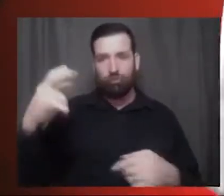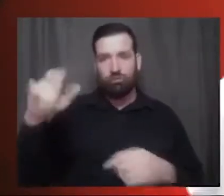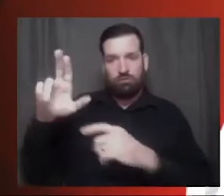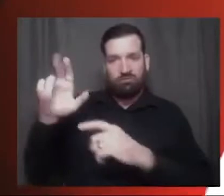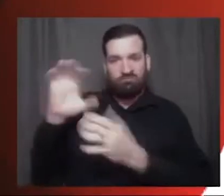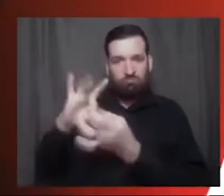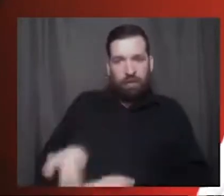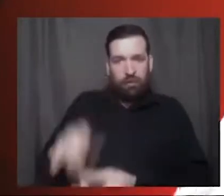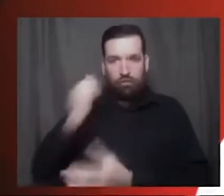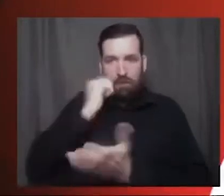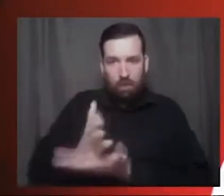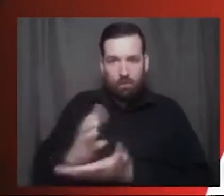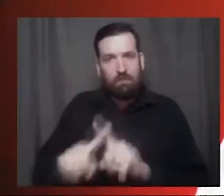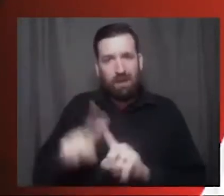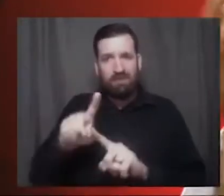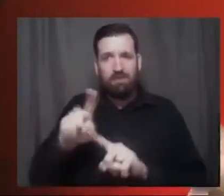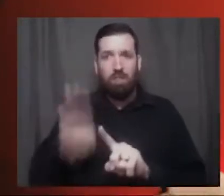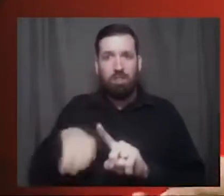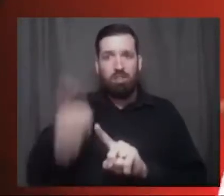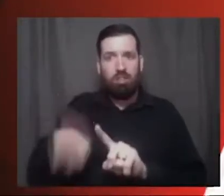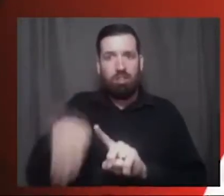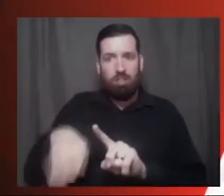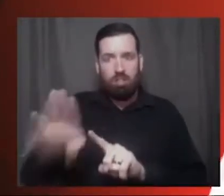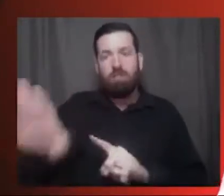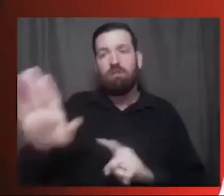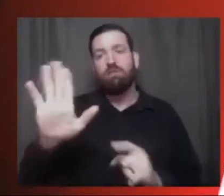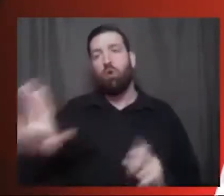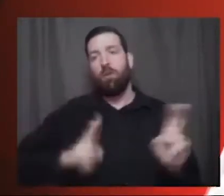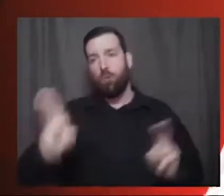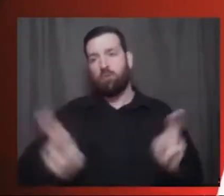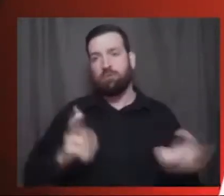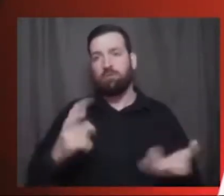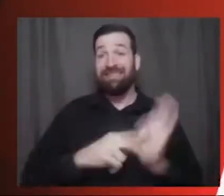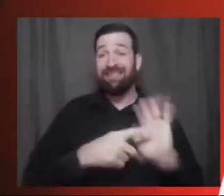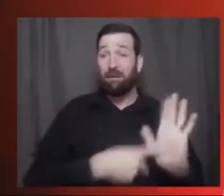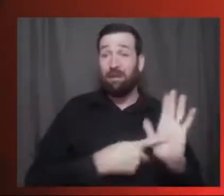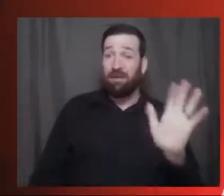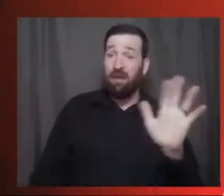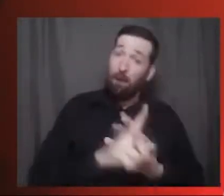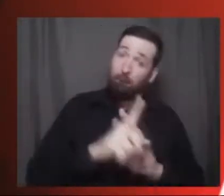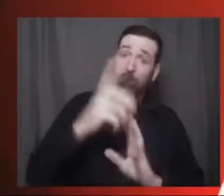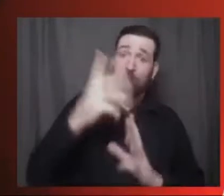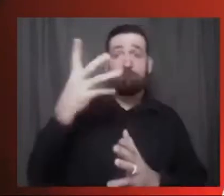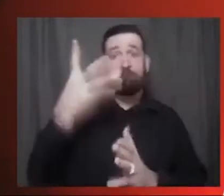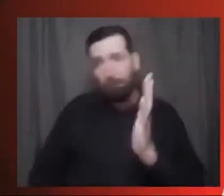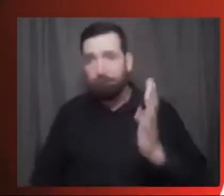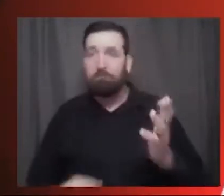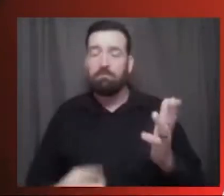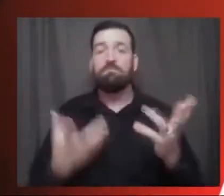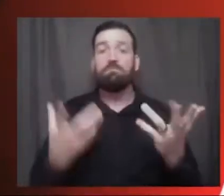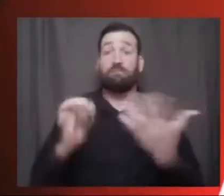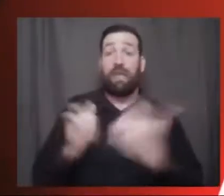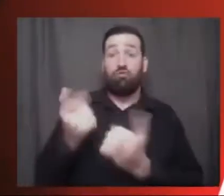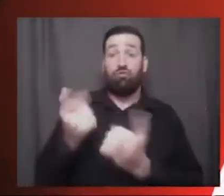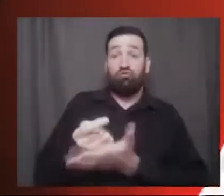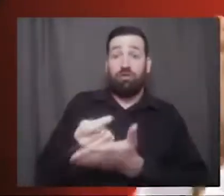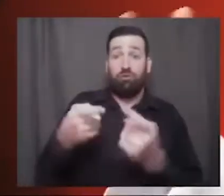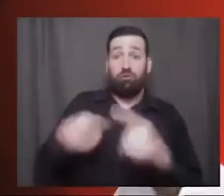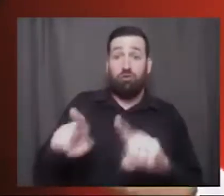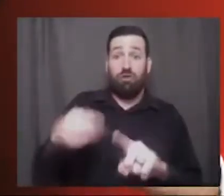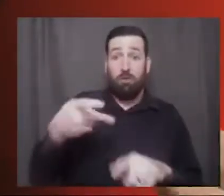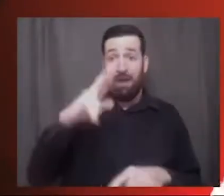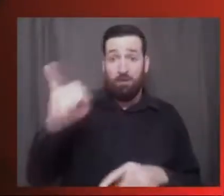lot of fluctuations during that time. So the symptoms can come and go. So therefore, the way you treat during perimenopause is very much different than how